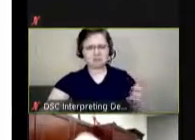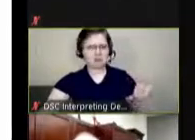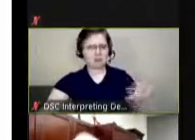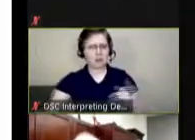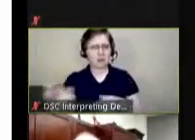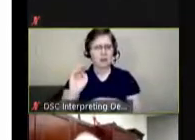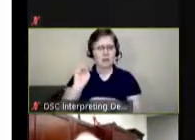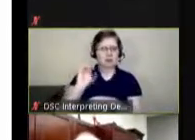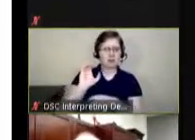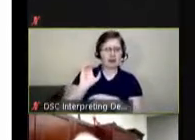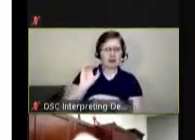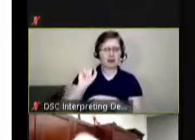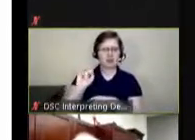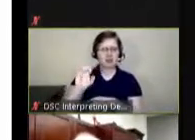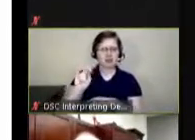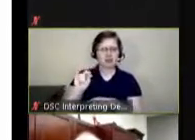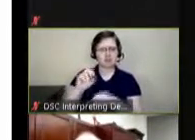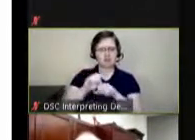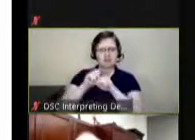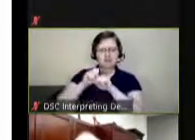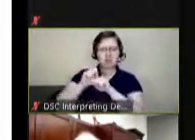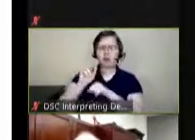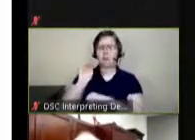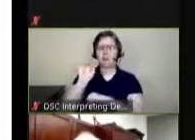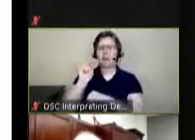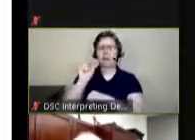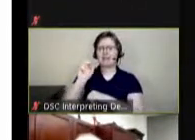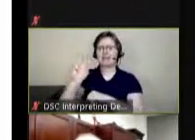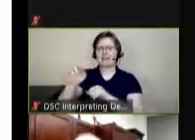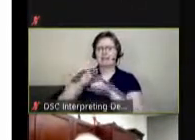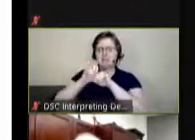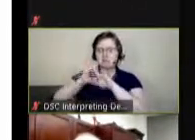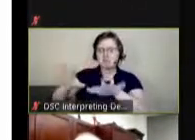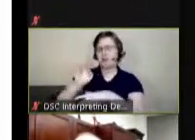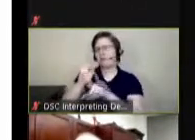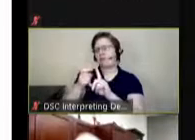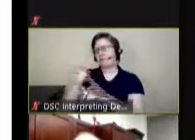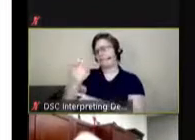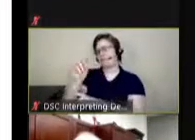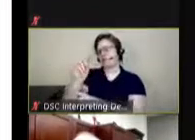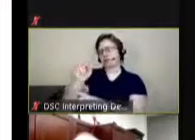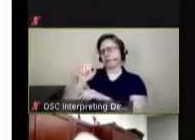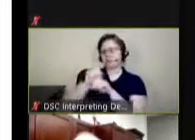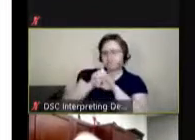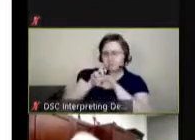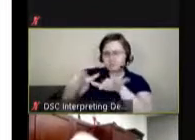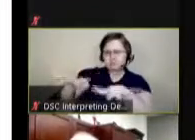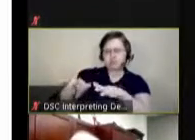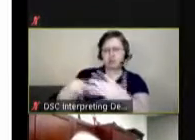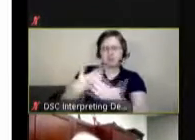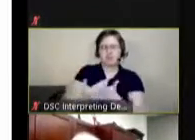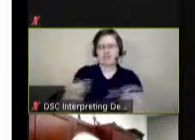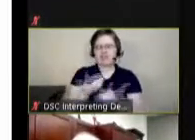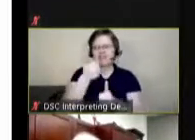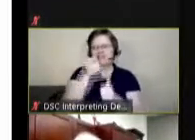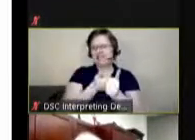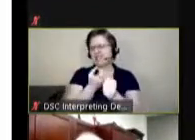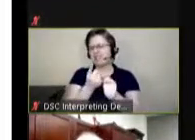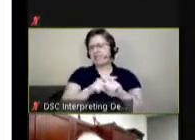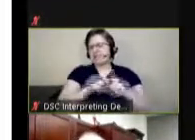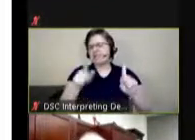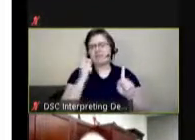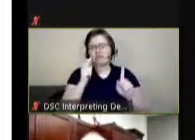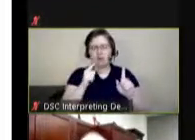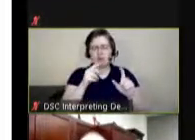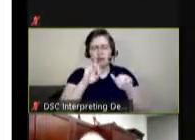distributor for the Moderna vaccine. It gets to us, and each the vaccine is a little bit different in the way we have to store